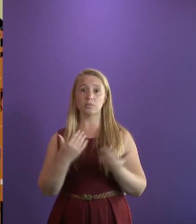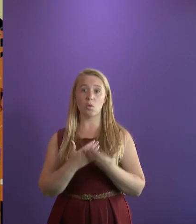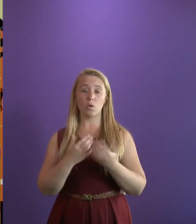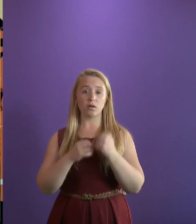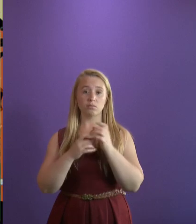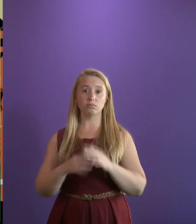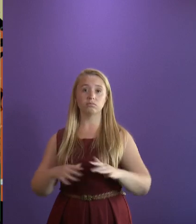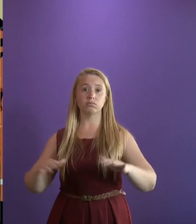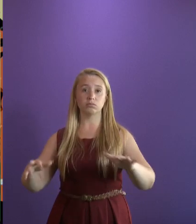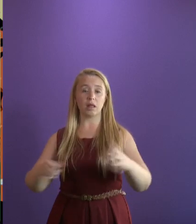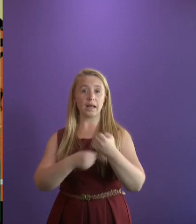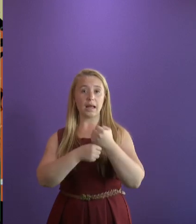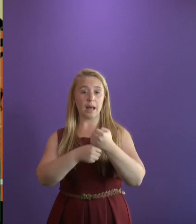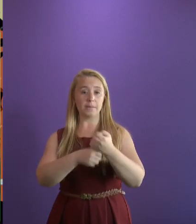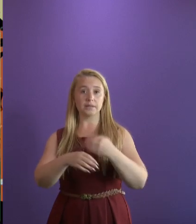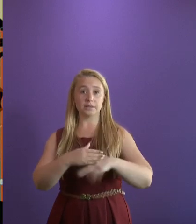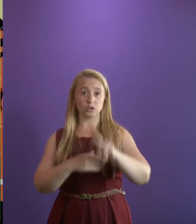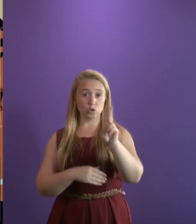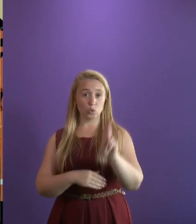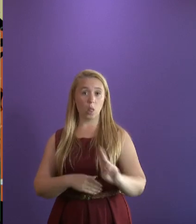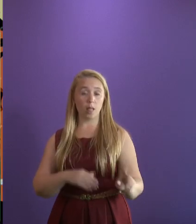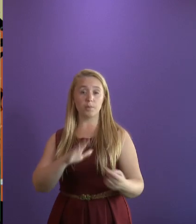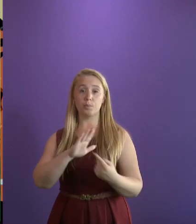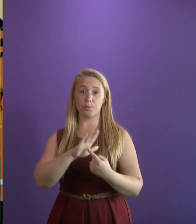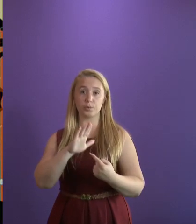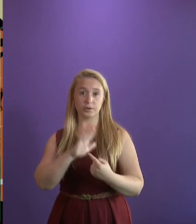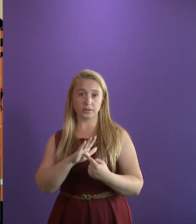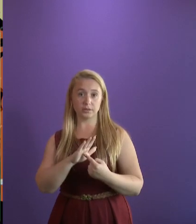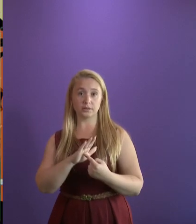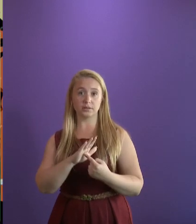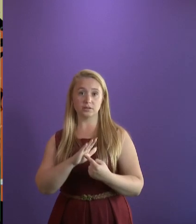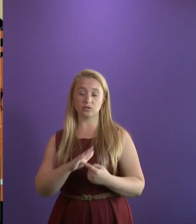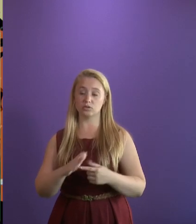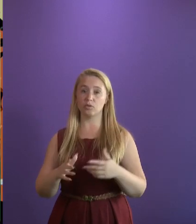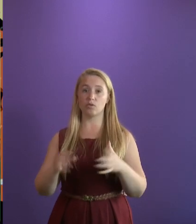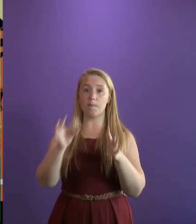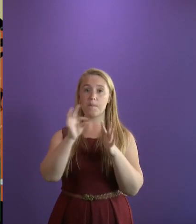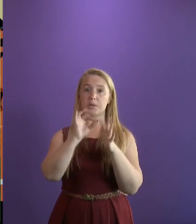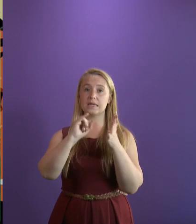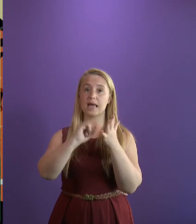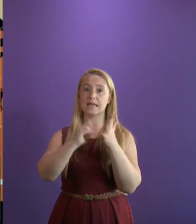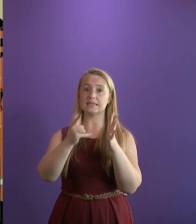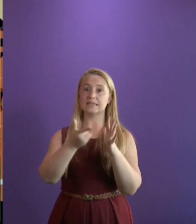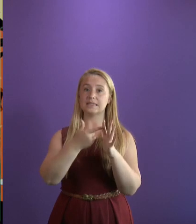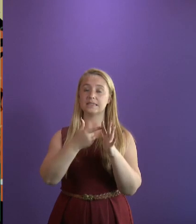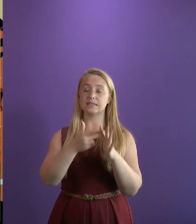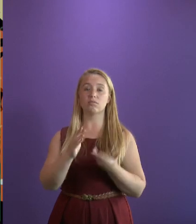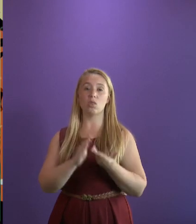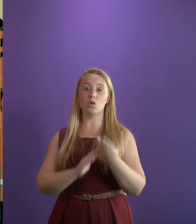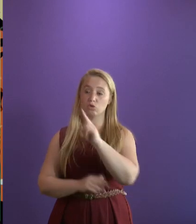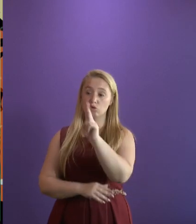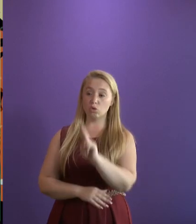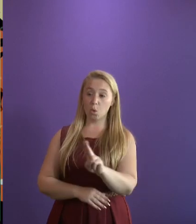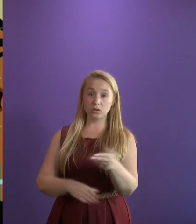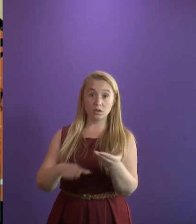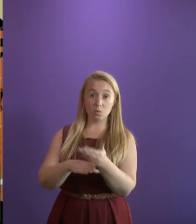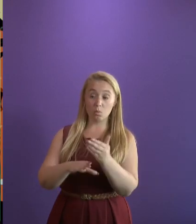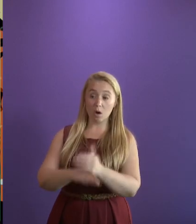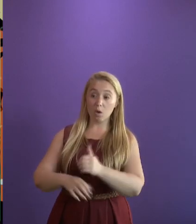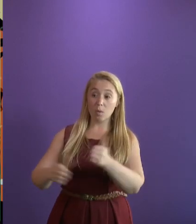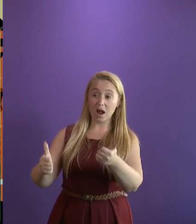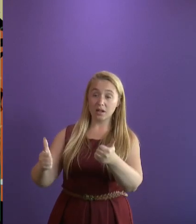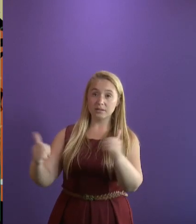key. I think there has been more focus on what young people are getting from PSE at school. You know, is it fit for purpose? Does it actually work